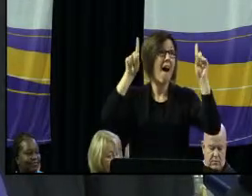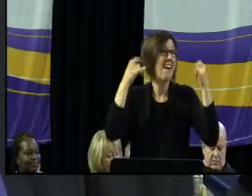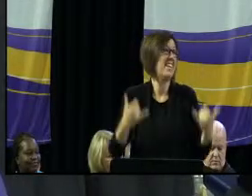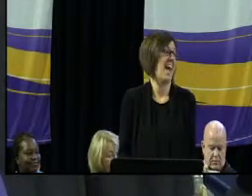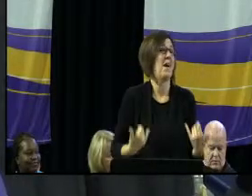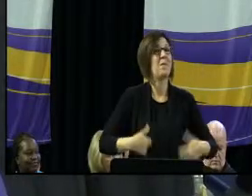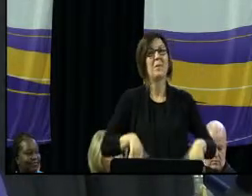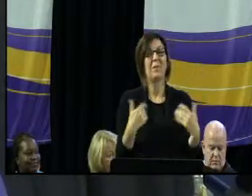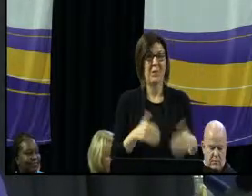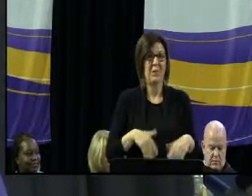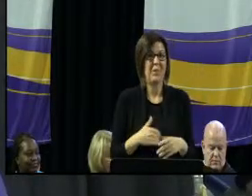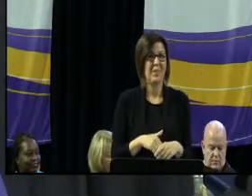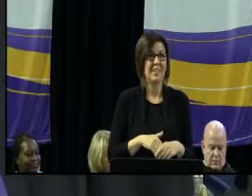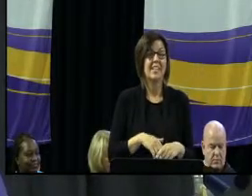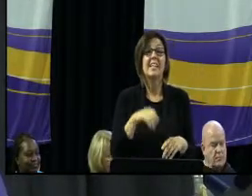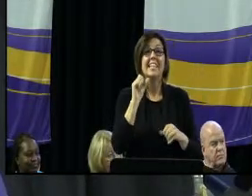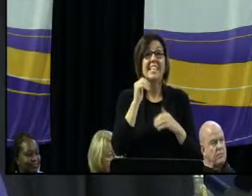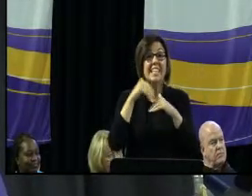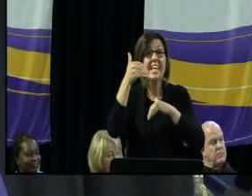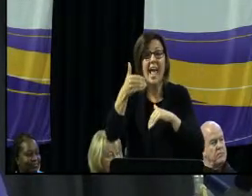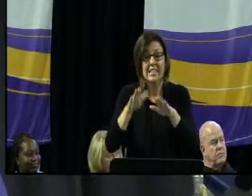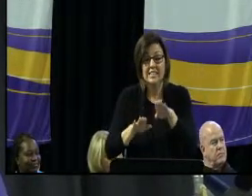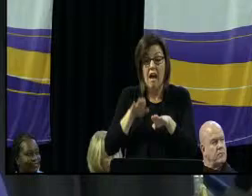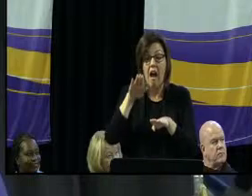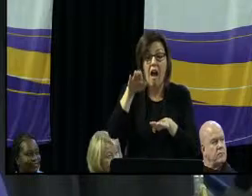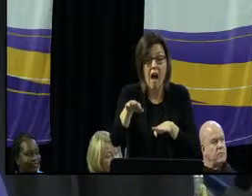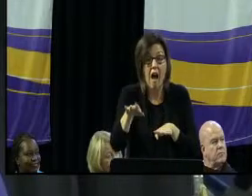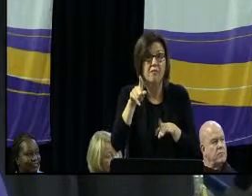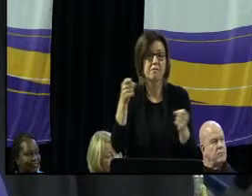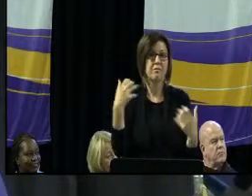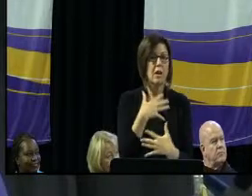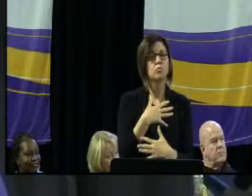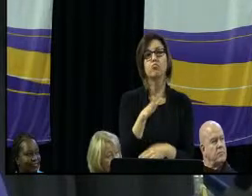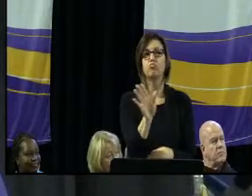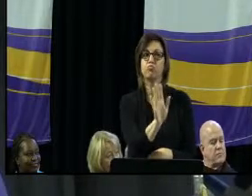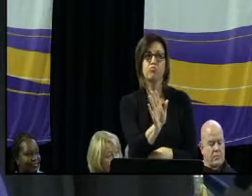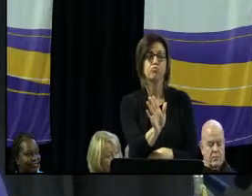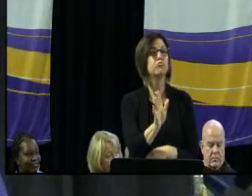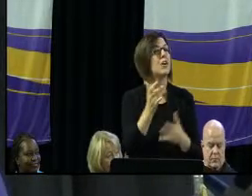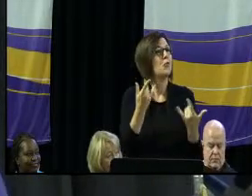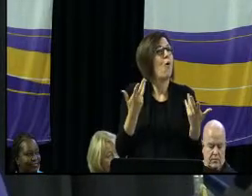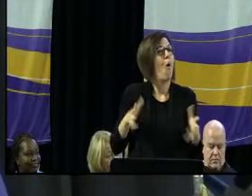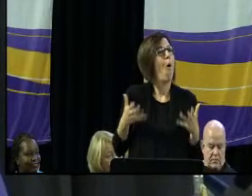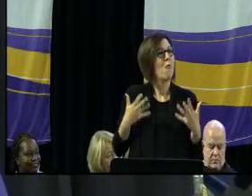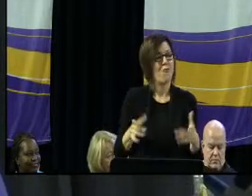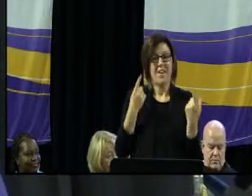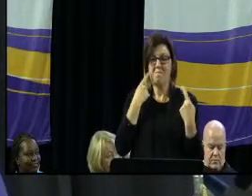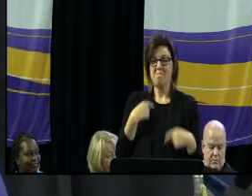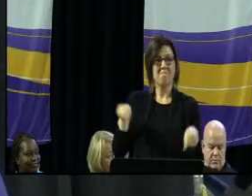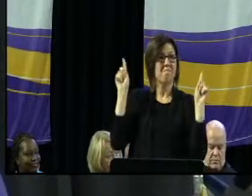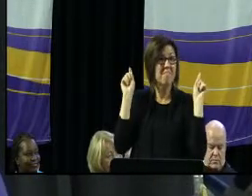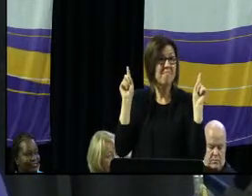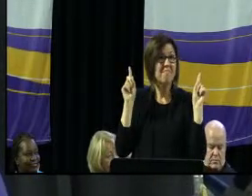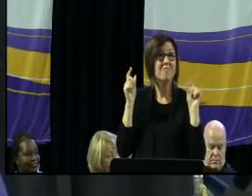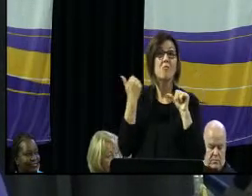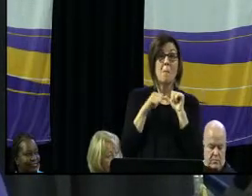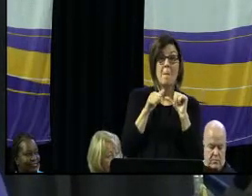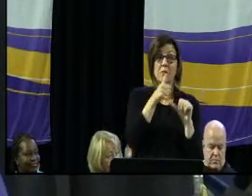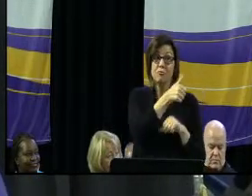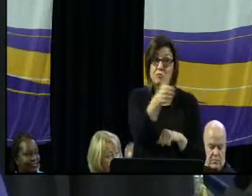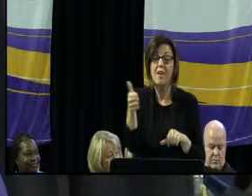journey, because you've already taken the first step in establishing your own self-efficacy. Remember that you have yourselves to thank for